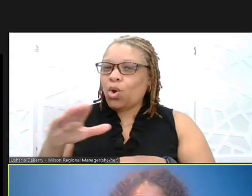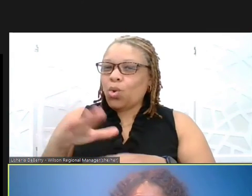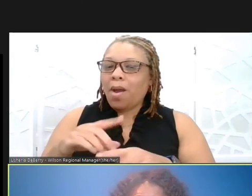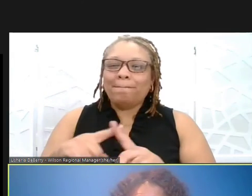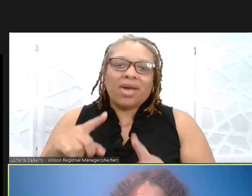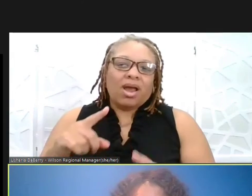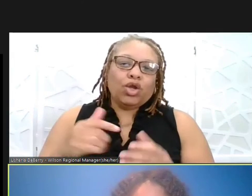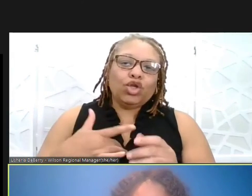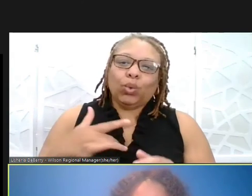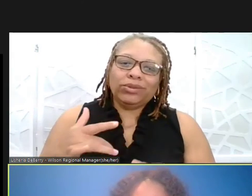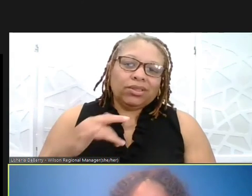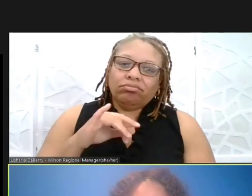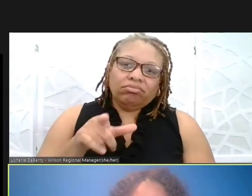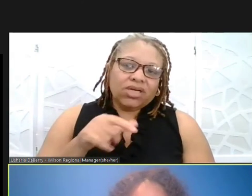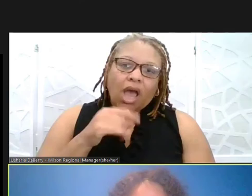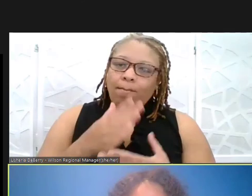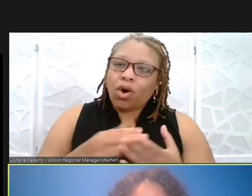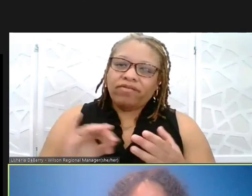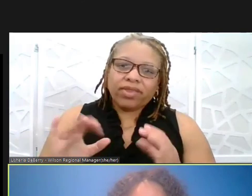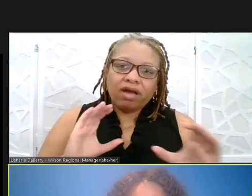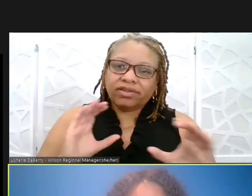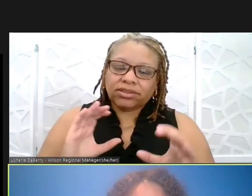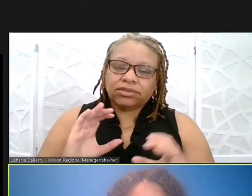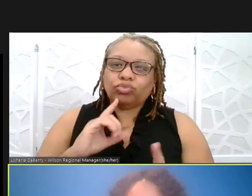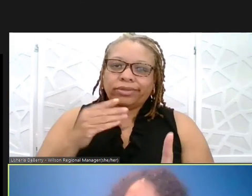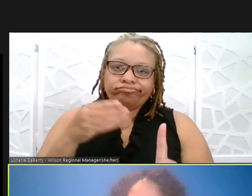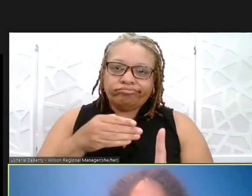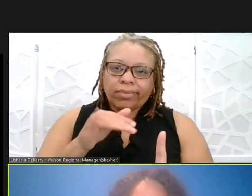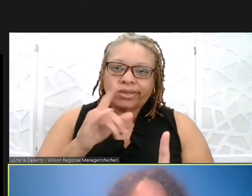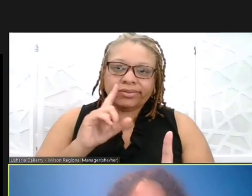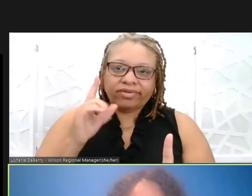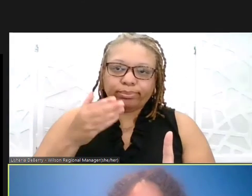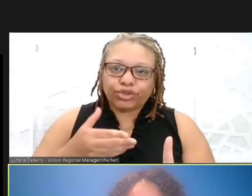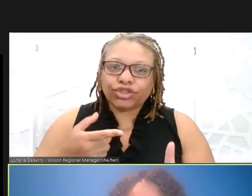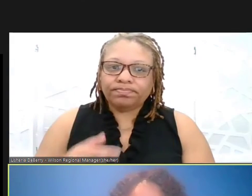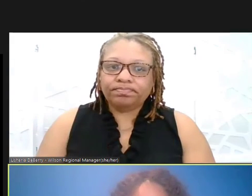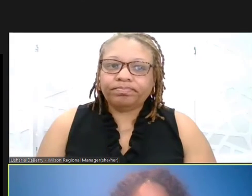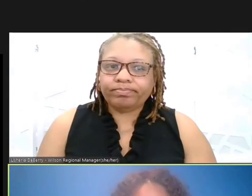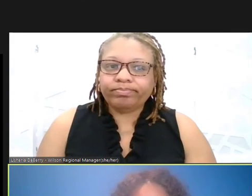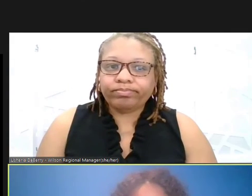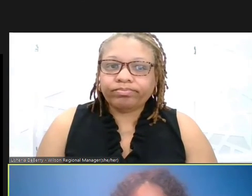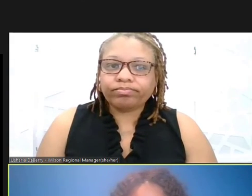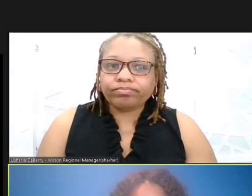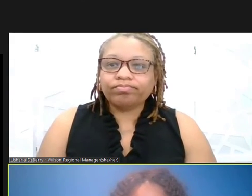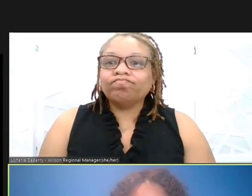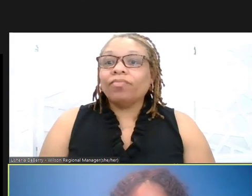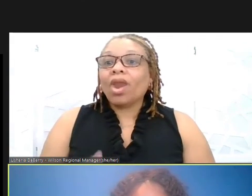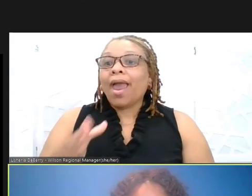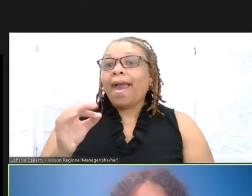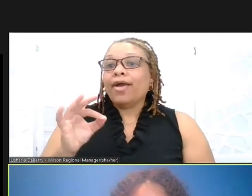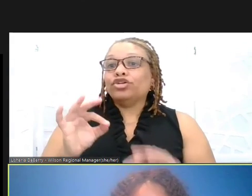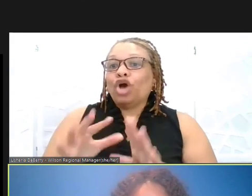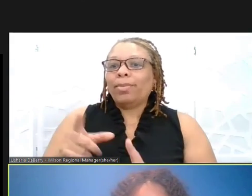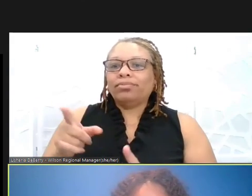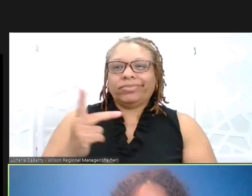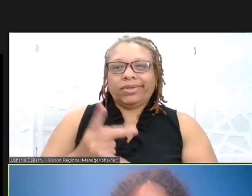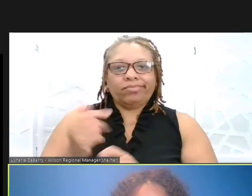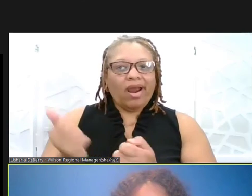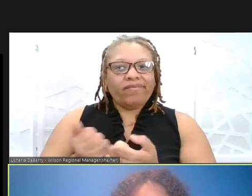ask clarification? It just really just depends, but typically they are not part of the conversation.